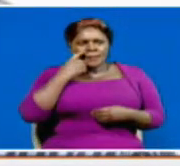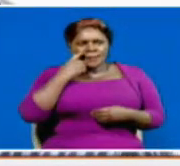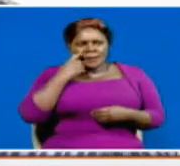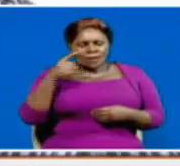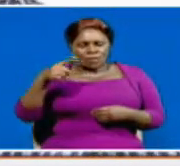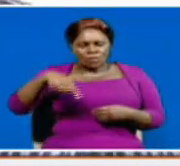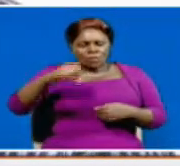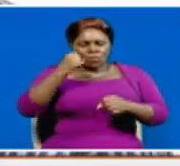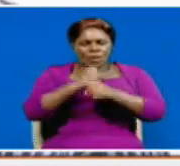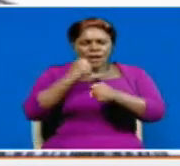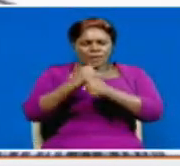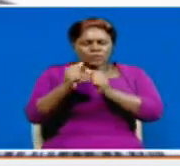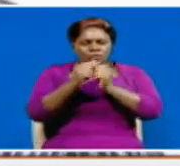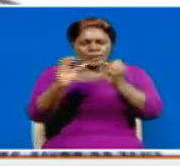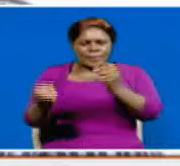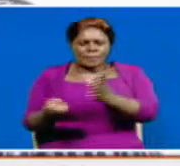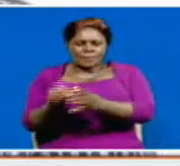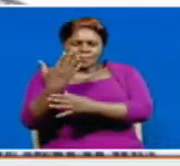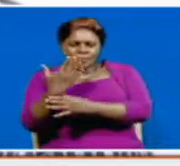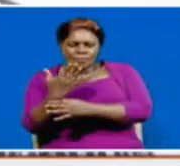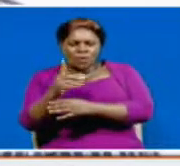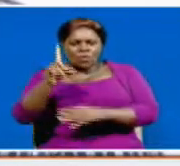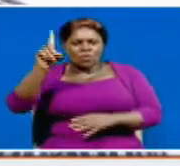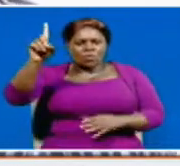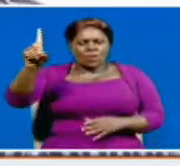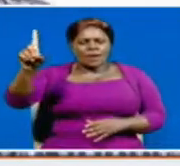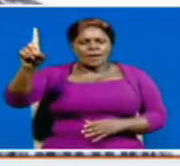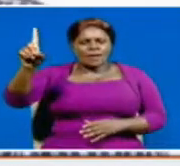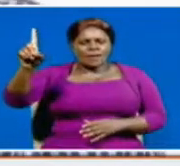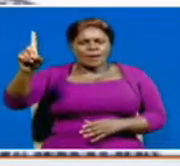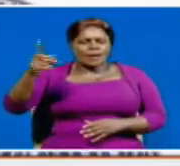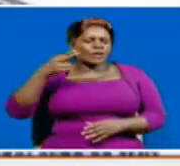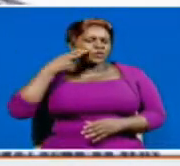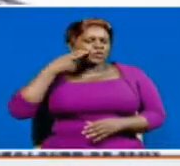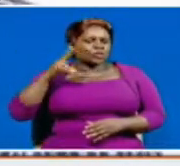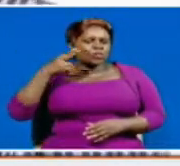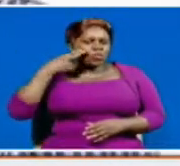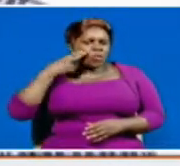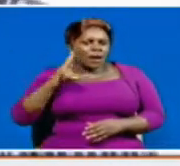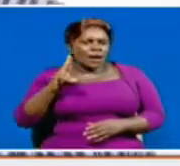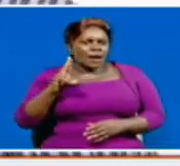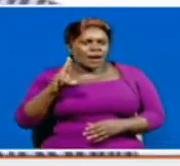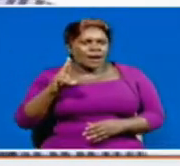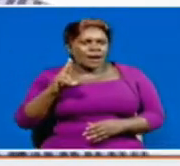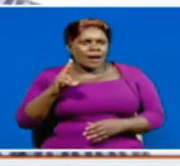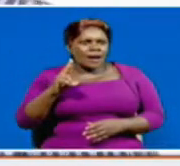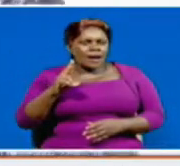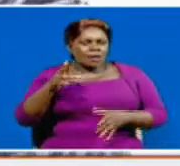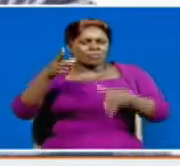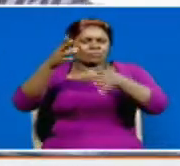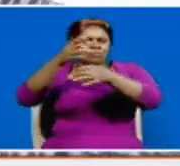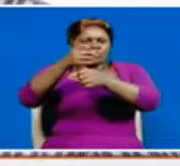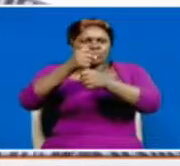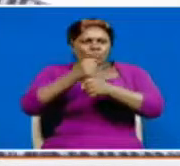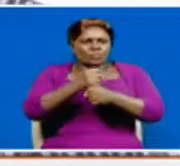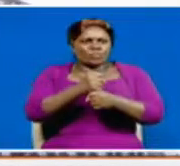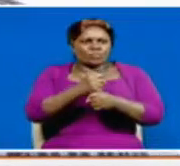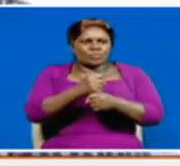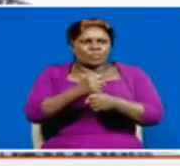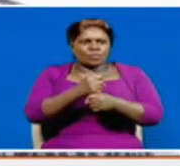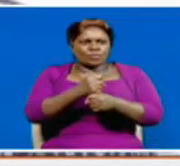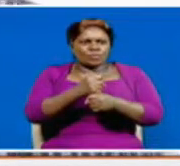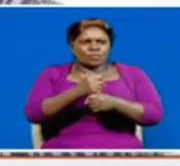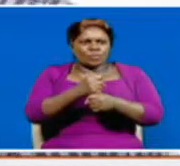come together and form one sugar belt company. We call this a sugar